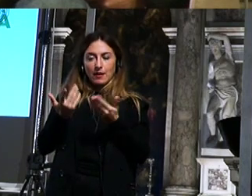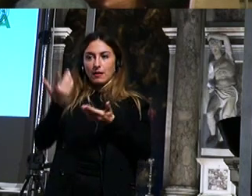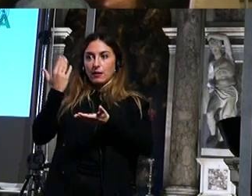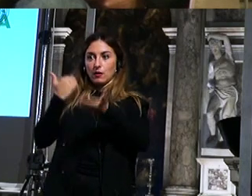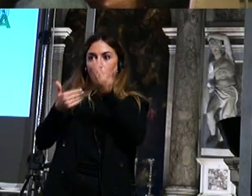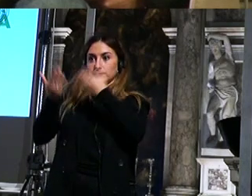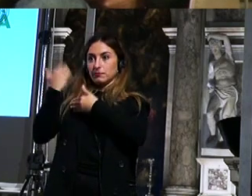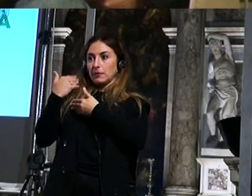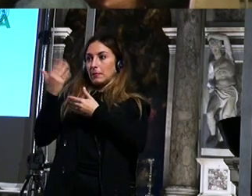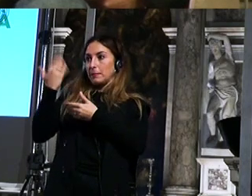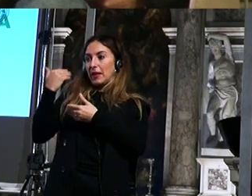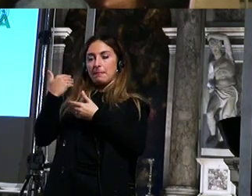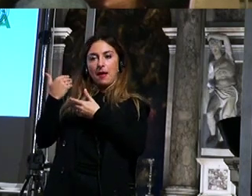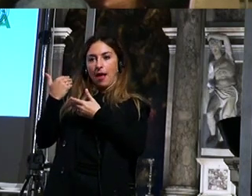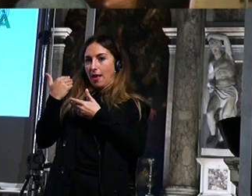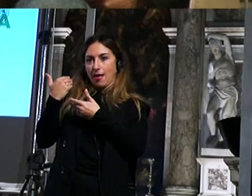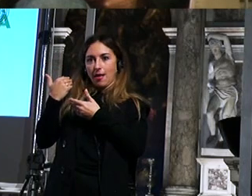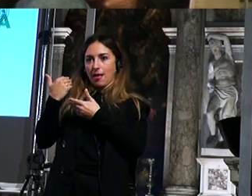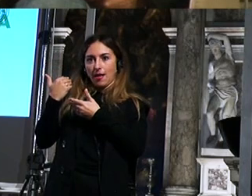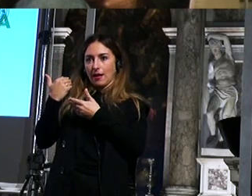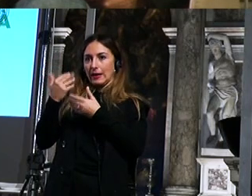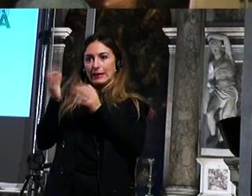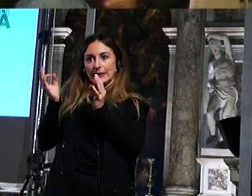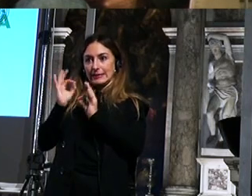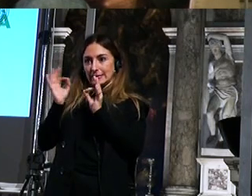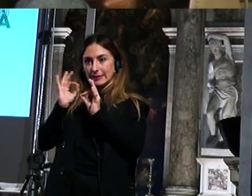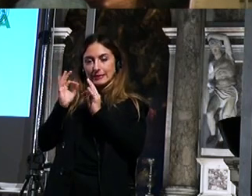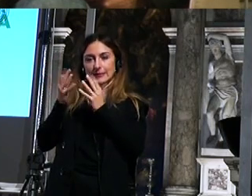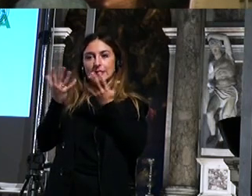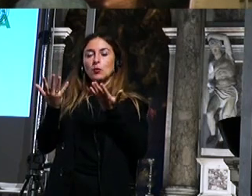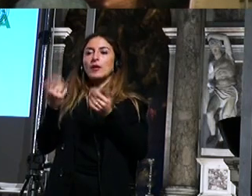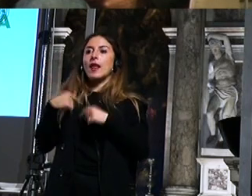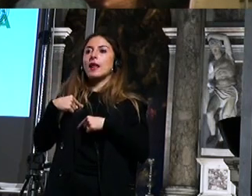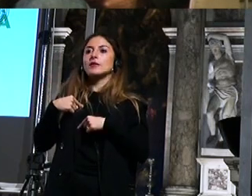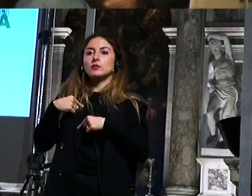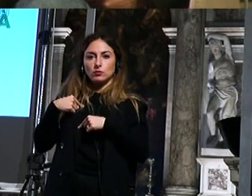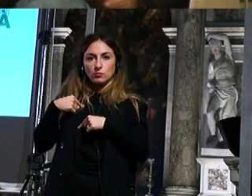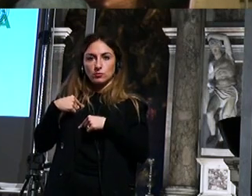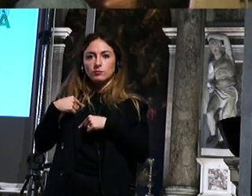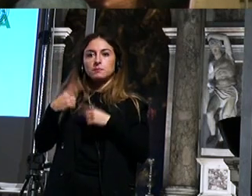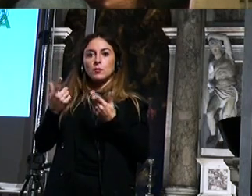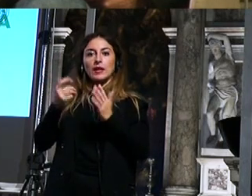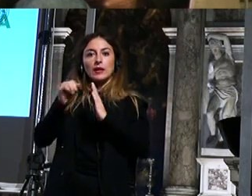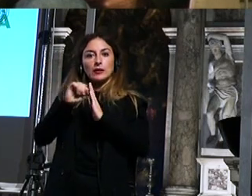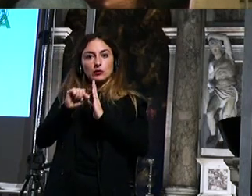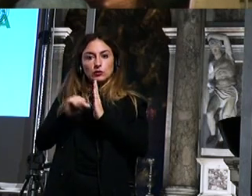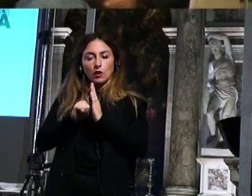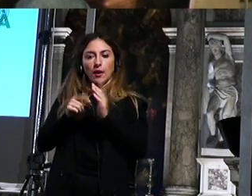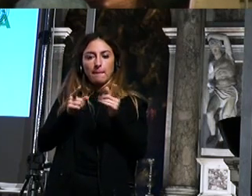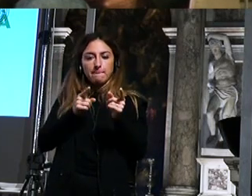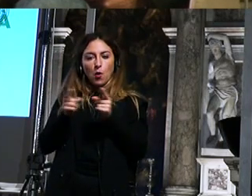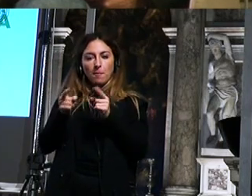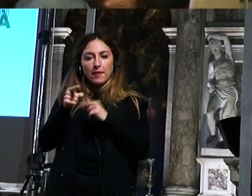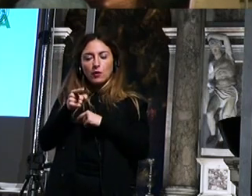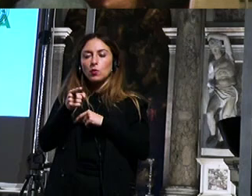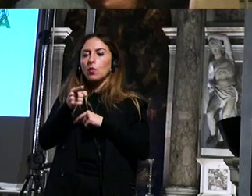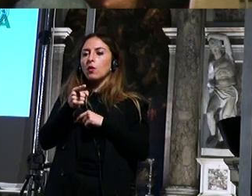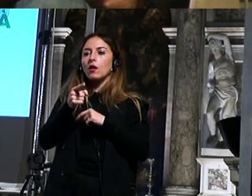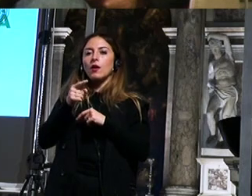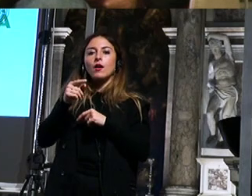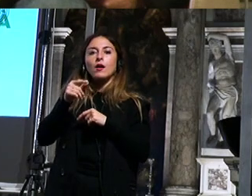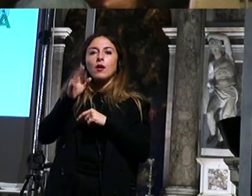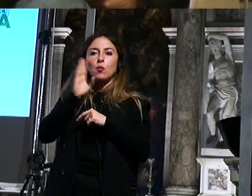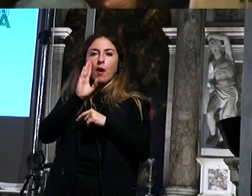again, without giving too much away, something happens in the story where he wants to remove this child from